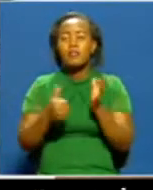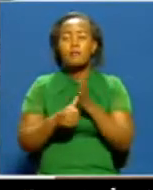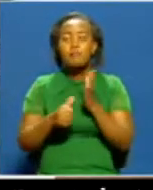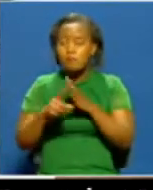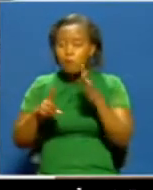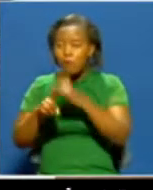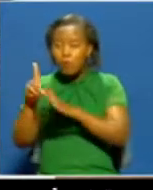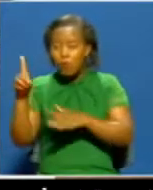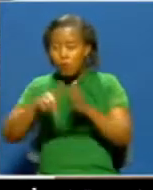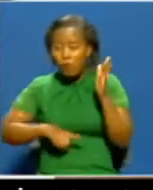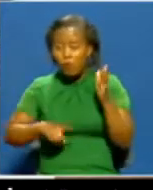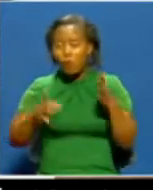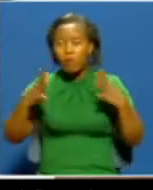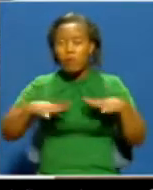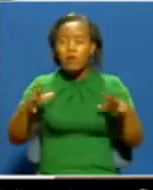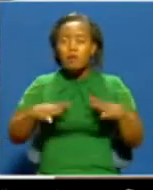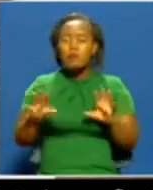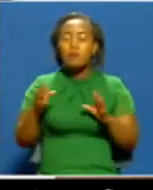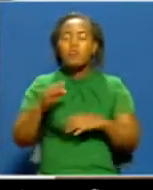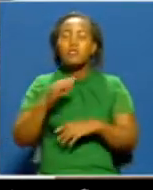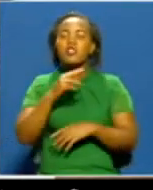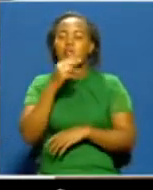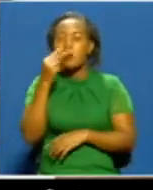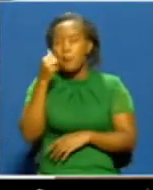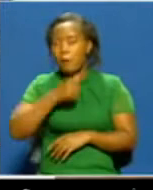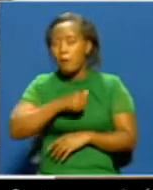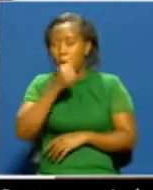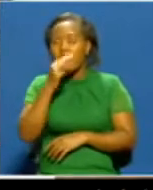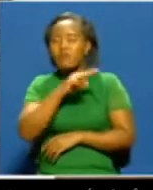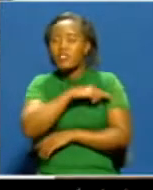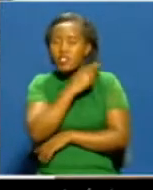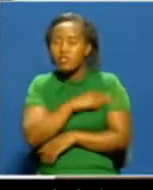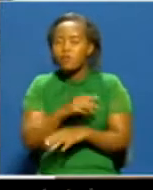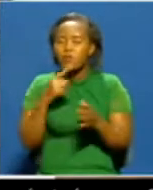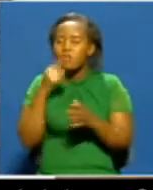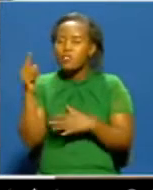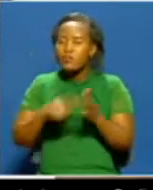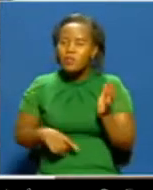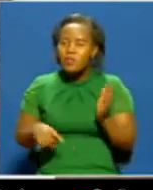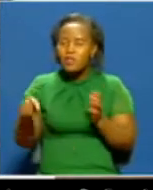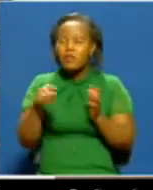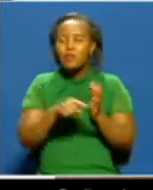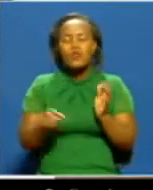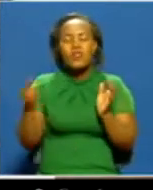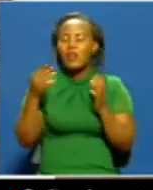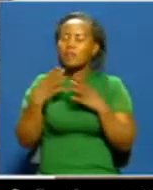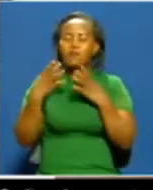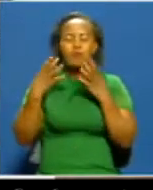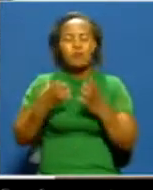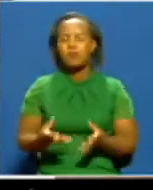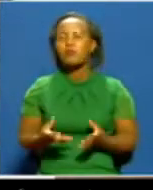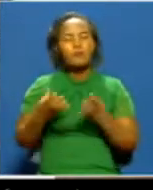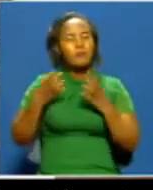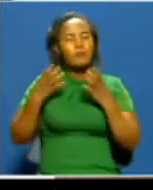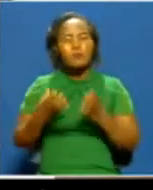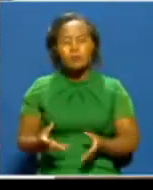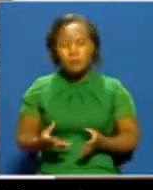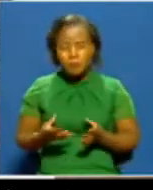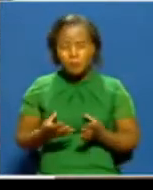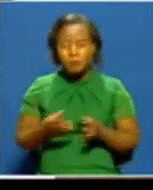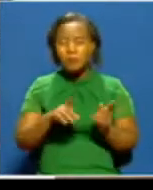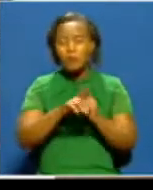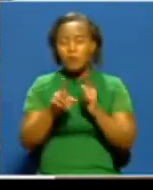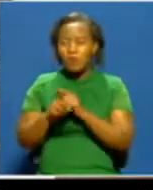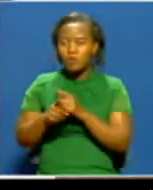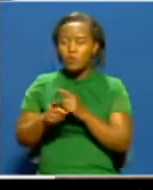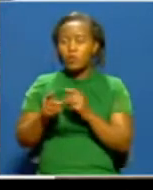private hospitals and therefore say, now we are overwhelmed. Meanwhile, had you spoken to places like